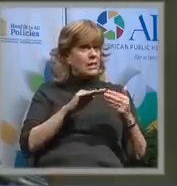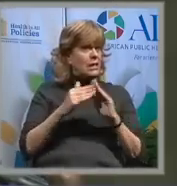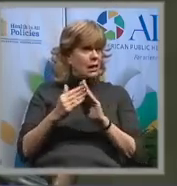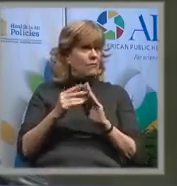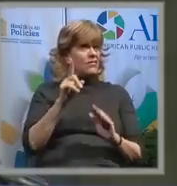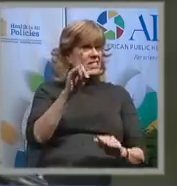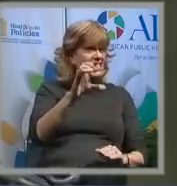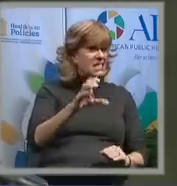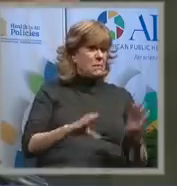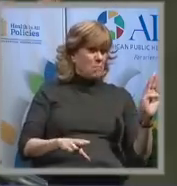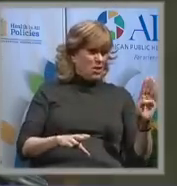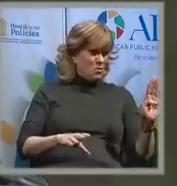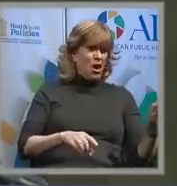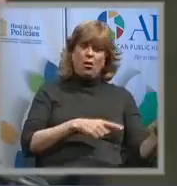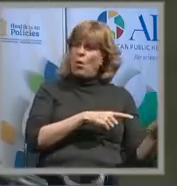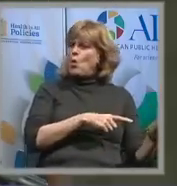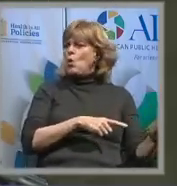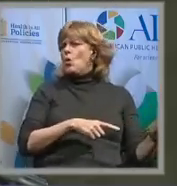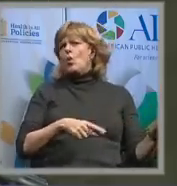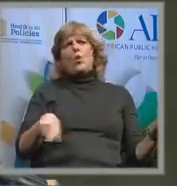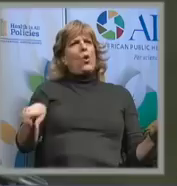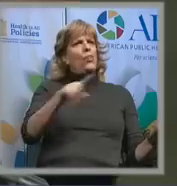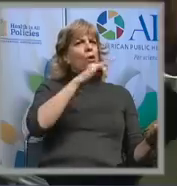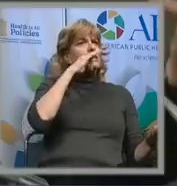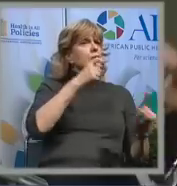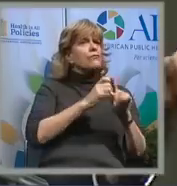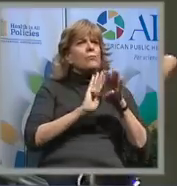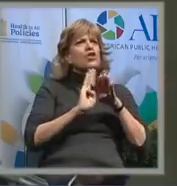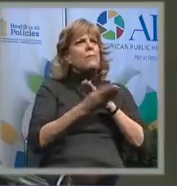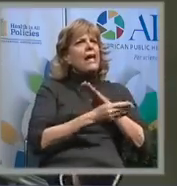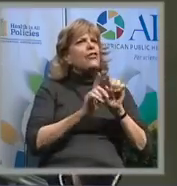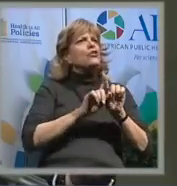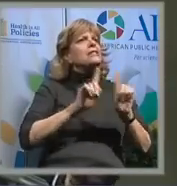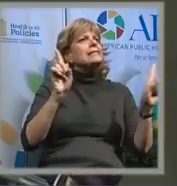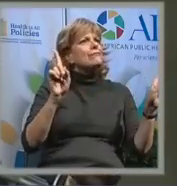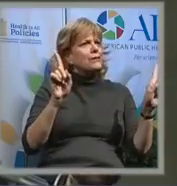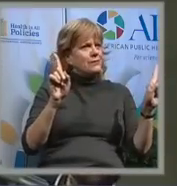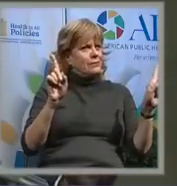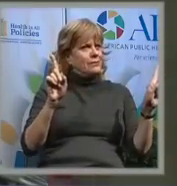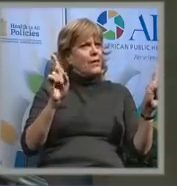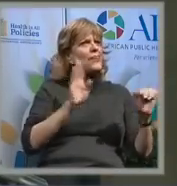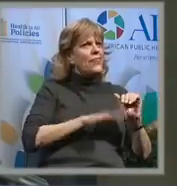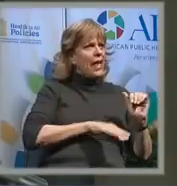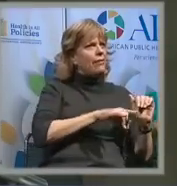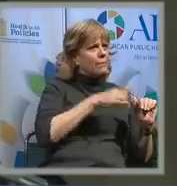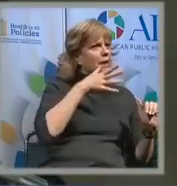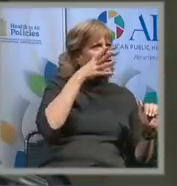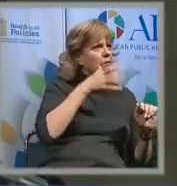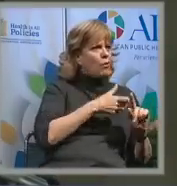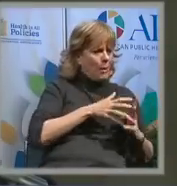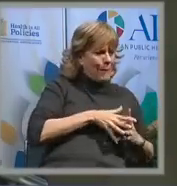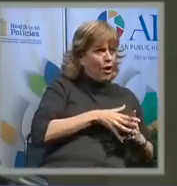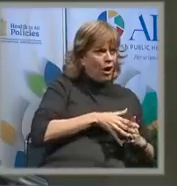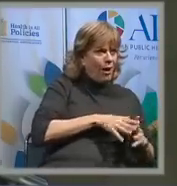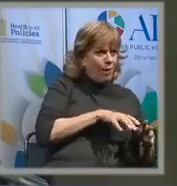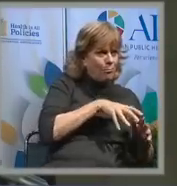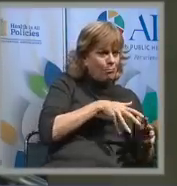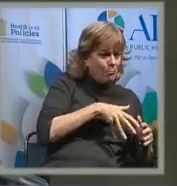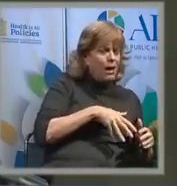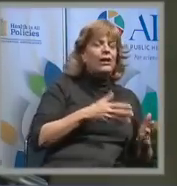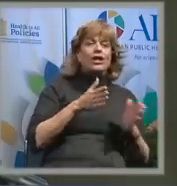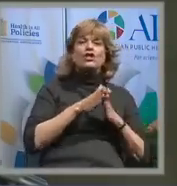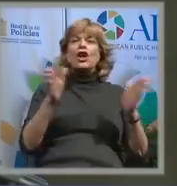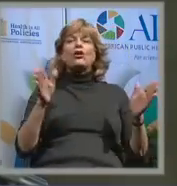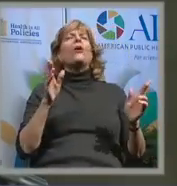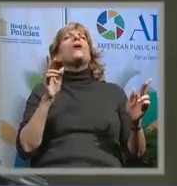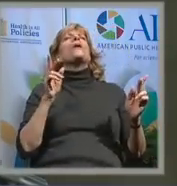of D.C. or Baltimore versus my black kids whose parents are from Jamaica, there is a difference. We know that, right? That we know that in general in America,